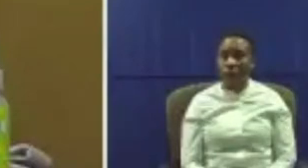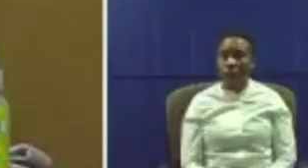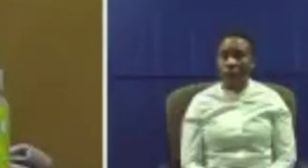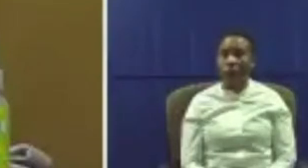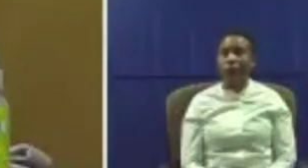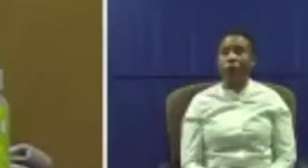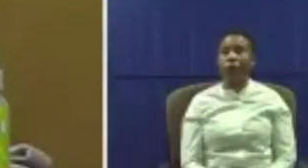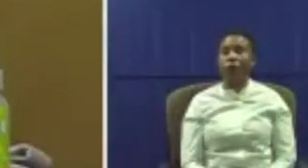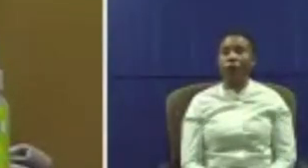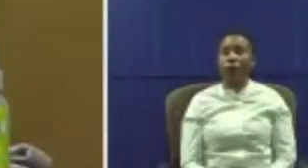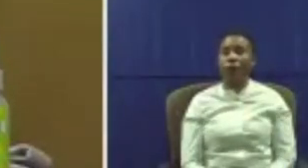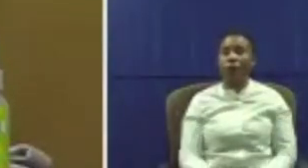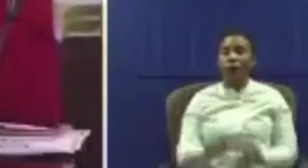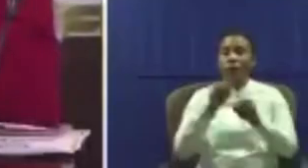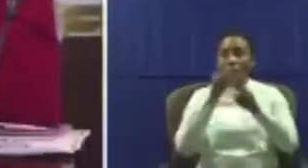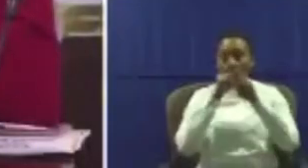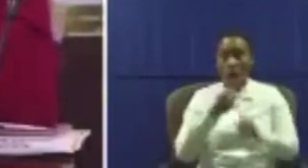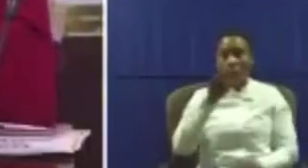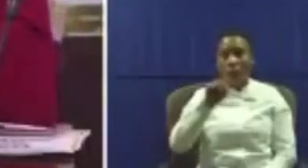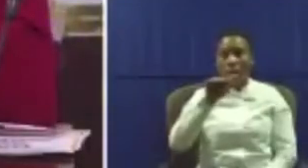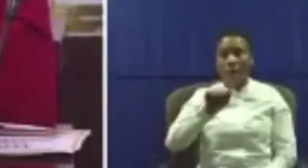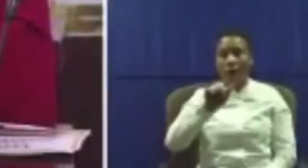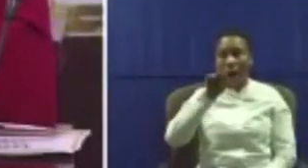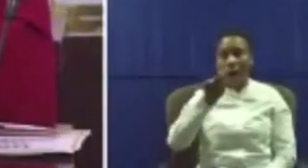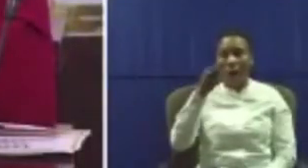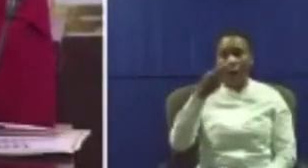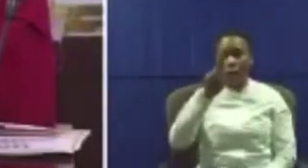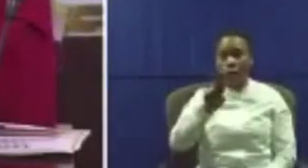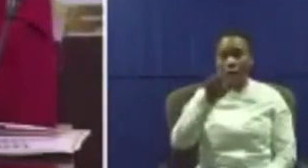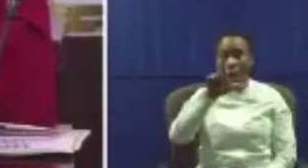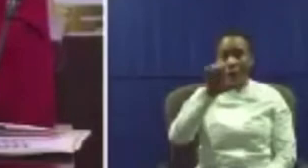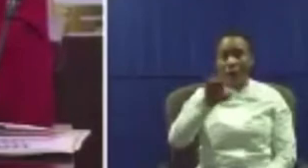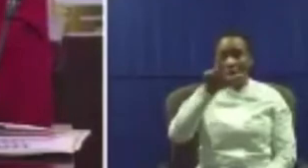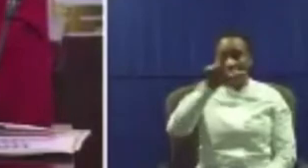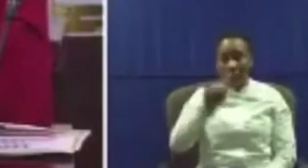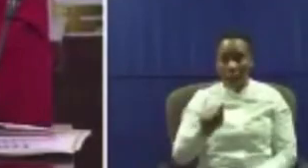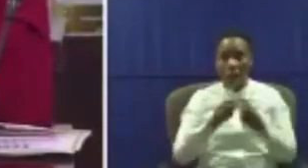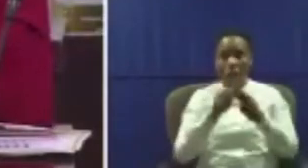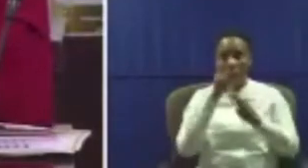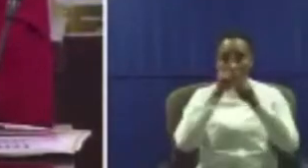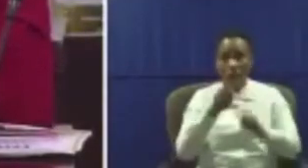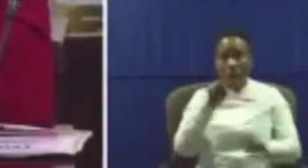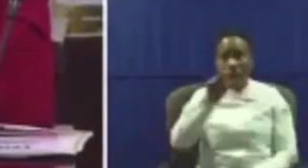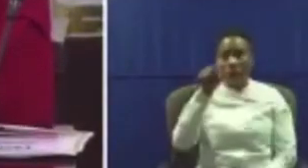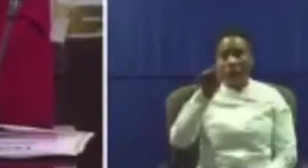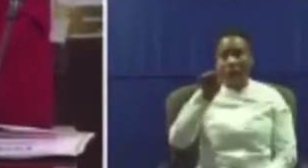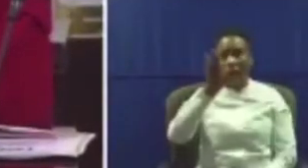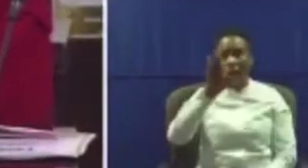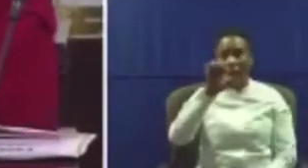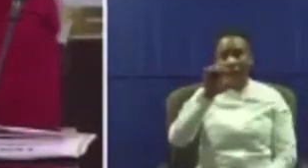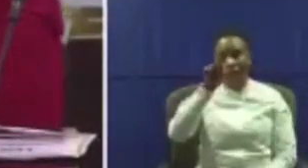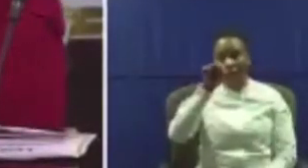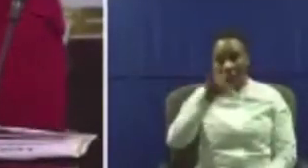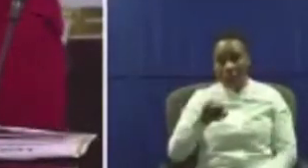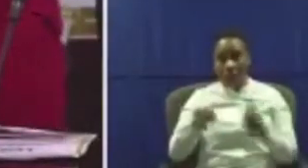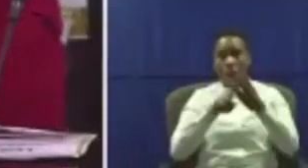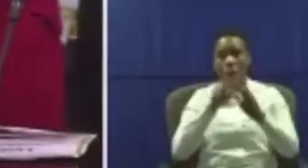out Honorable Matulela, Honorable Mkhonto, and Honorable Tafeni.